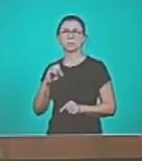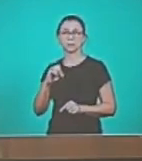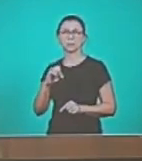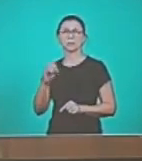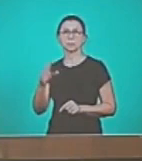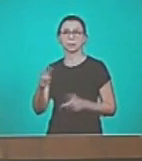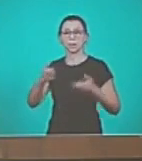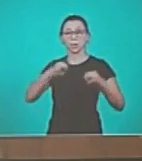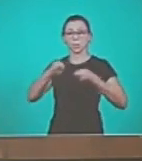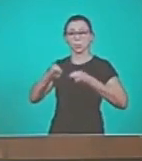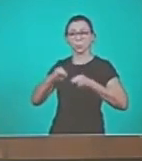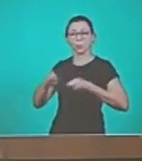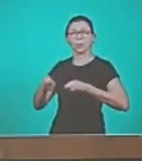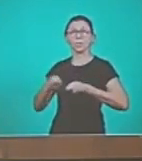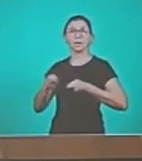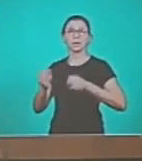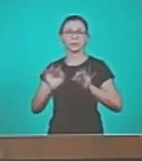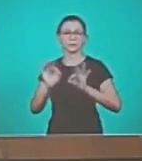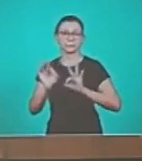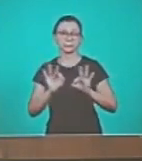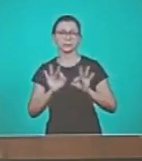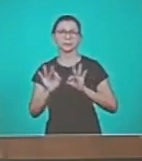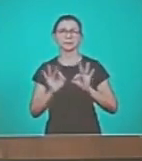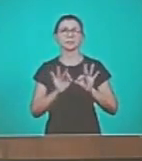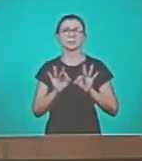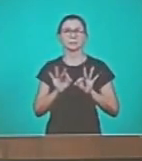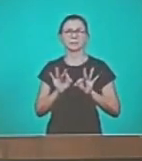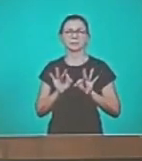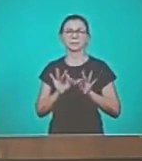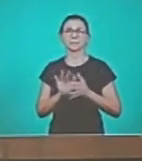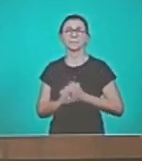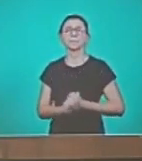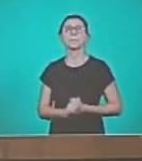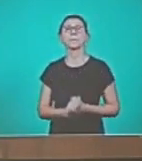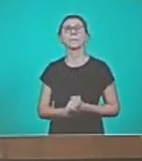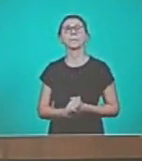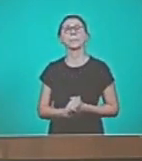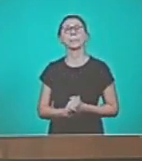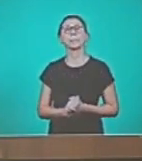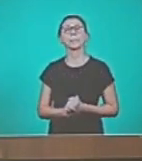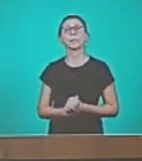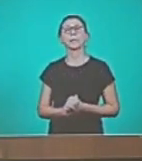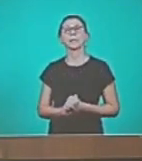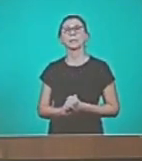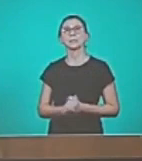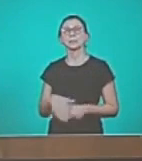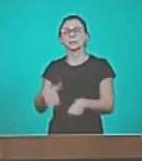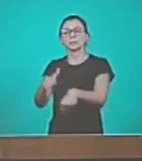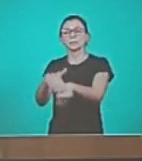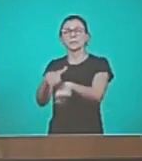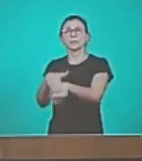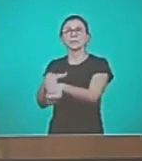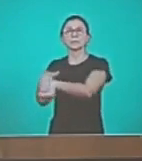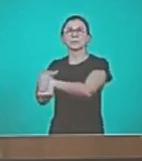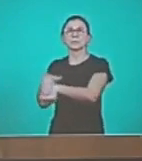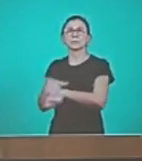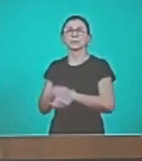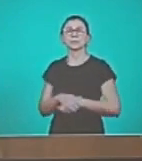that has commanded all this. And we're going to give to them a task, which